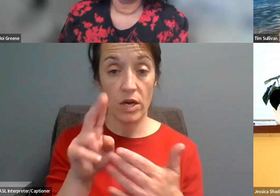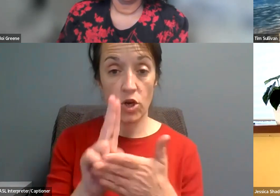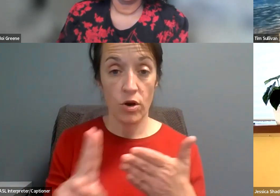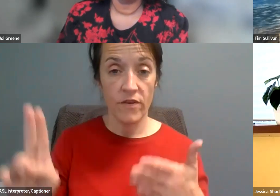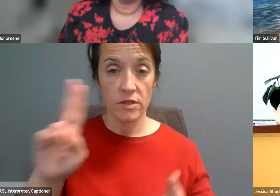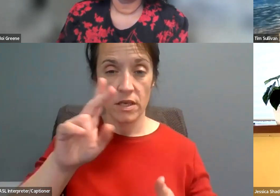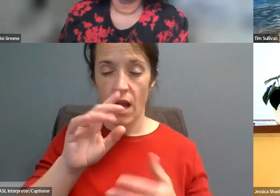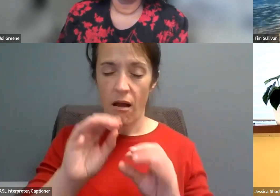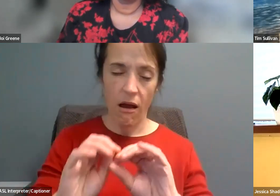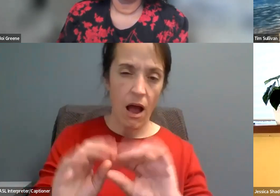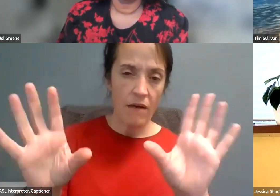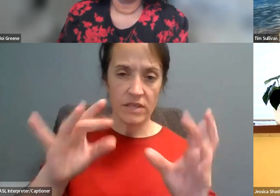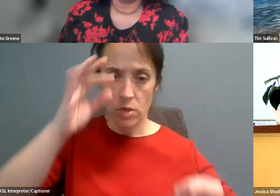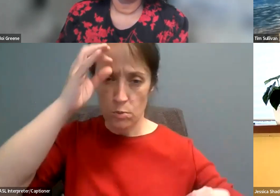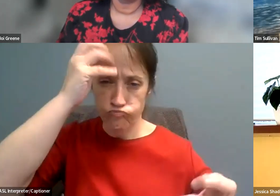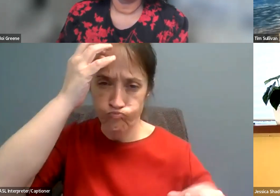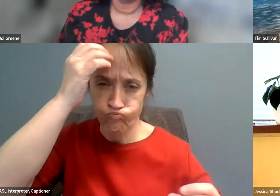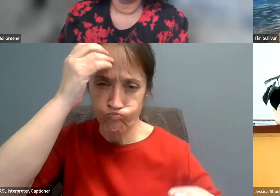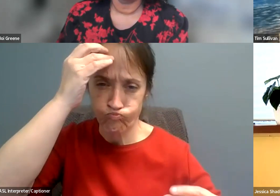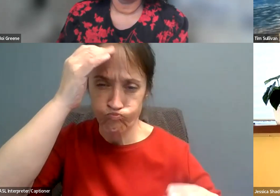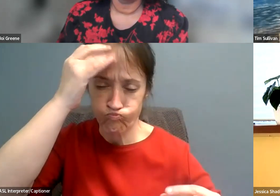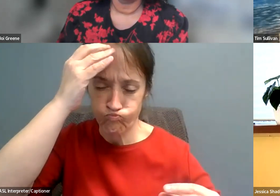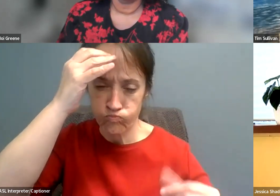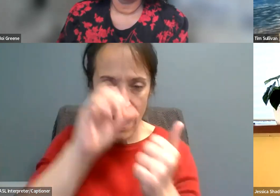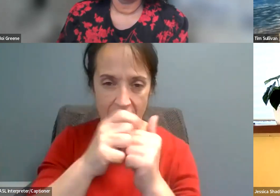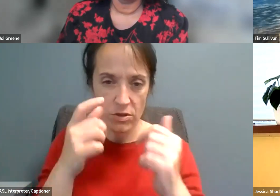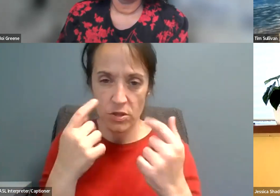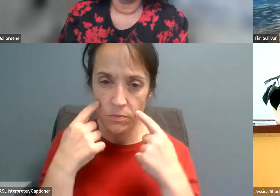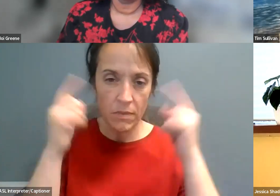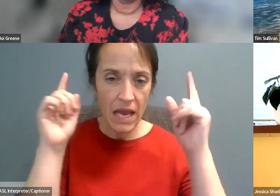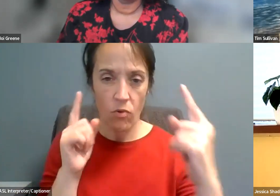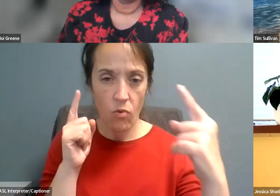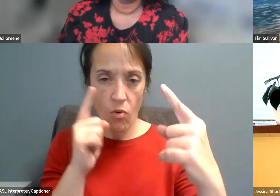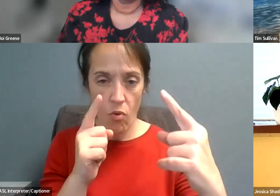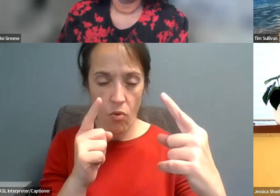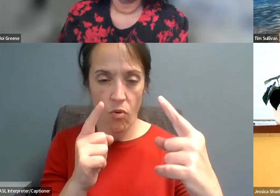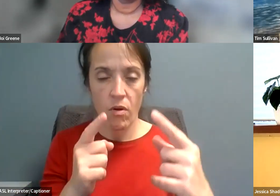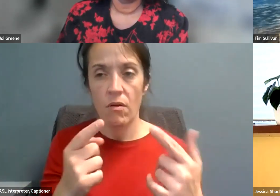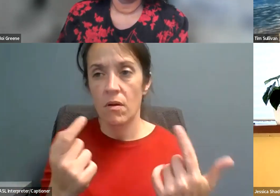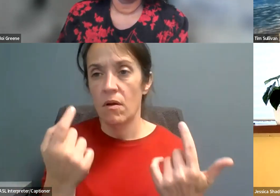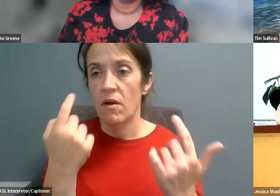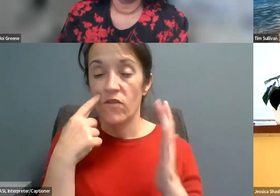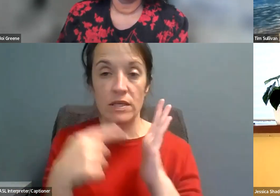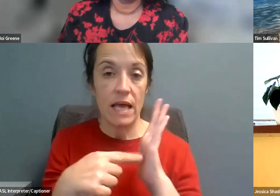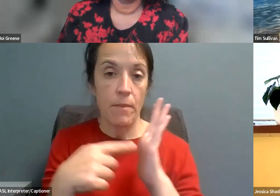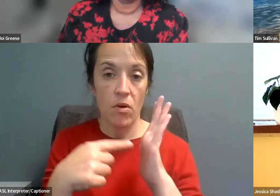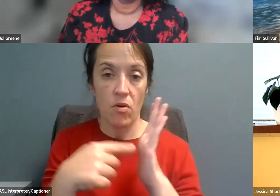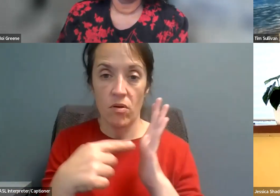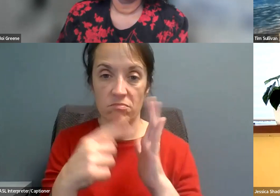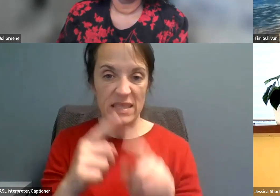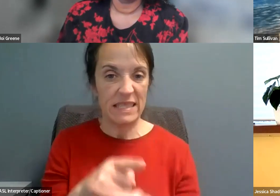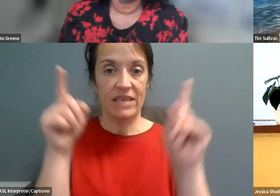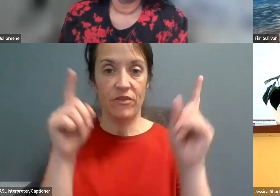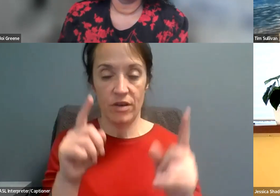goals, even things kind of outside the box a little. So things like mentorship programs to support their faculty, to make sure that they